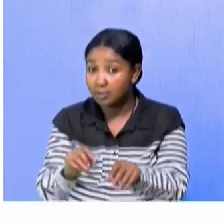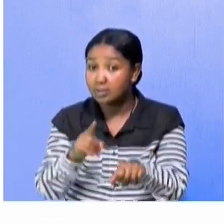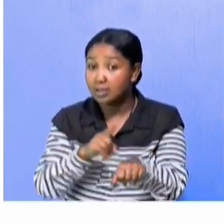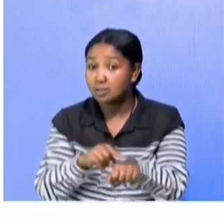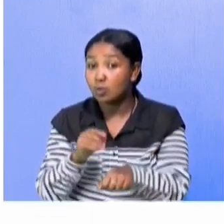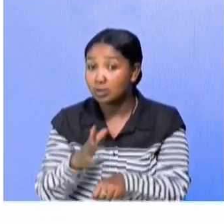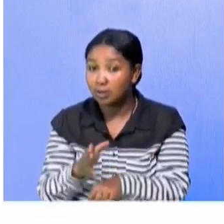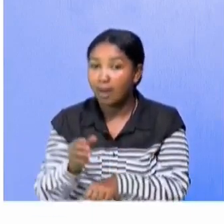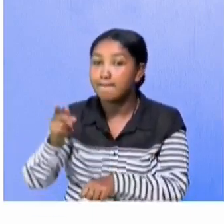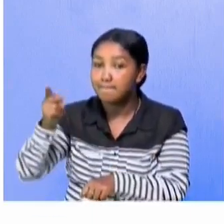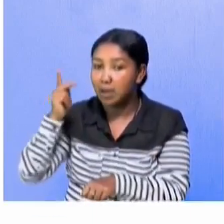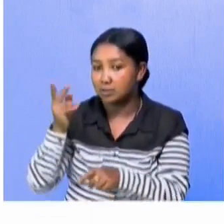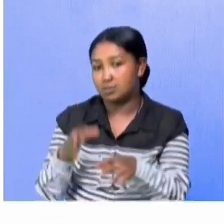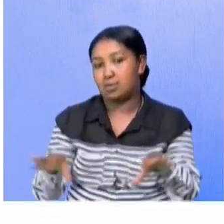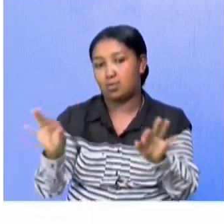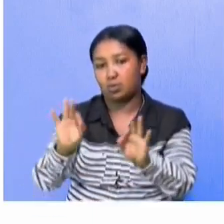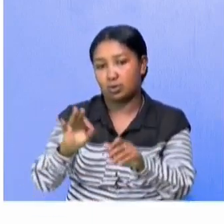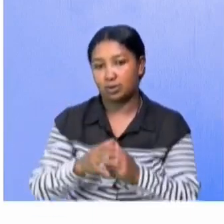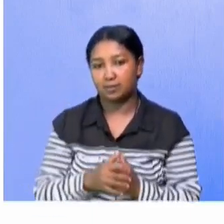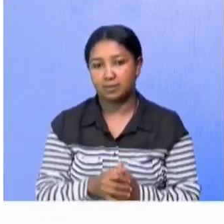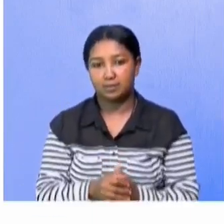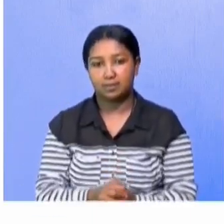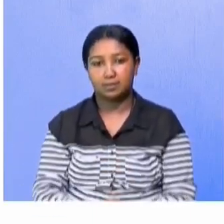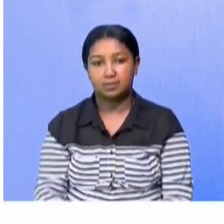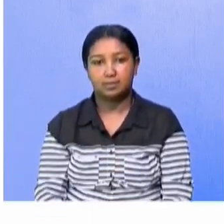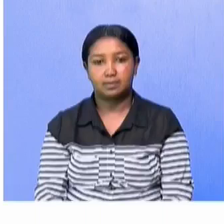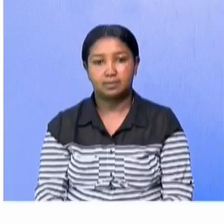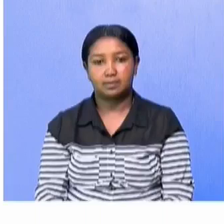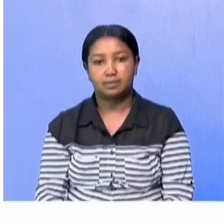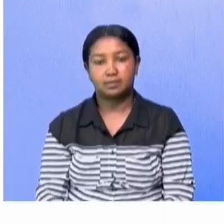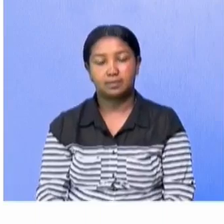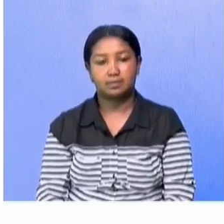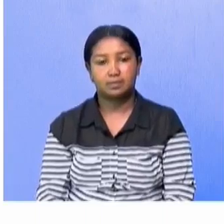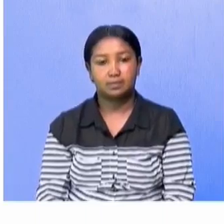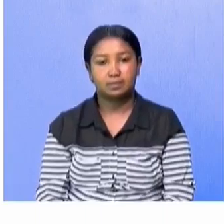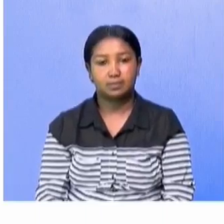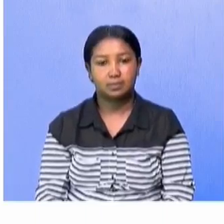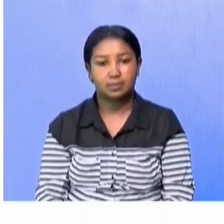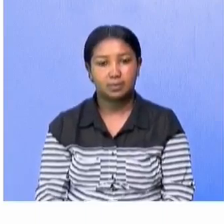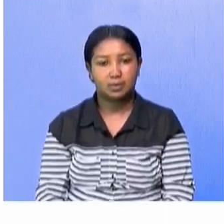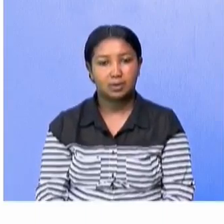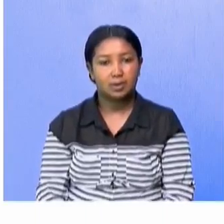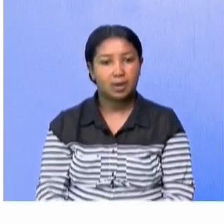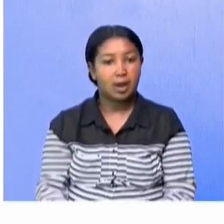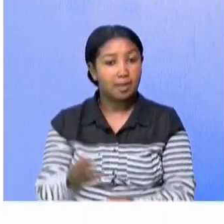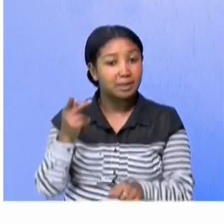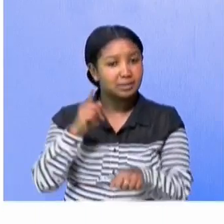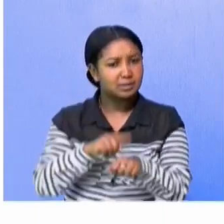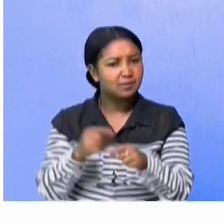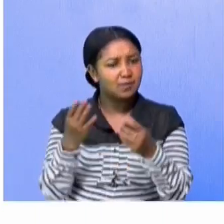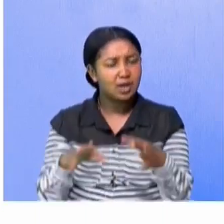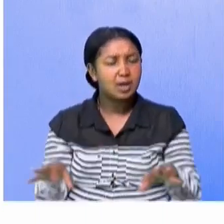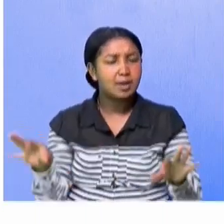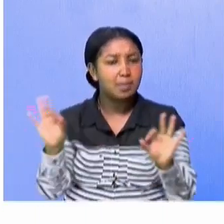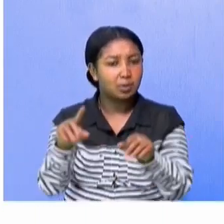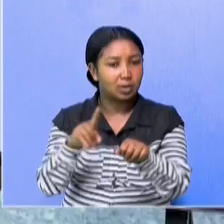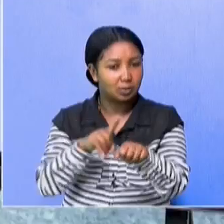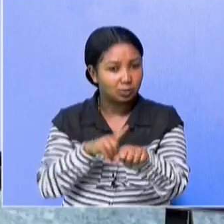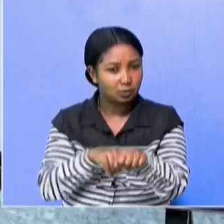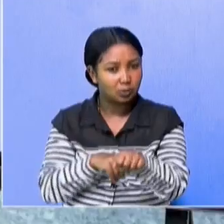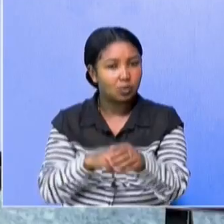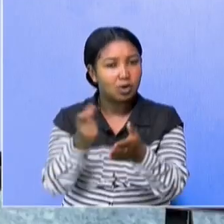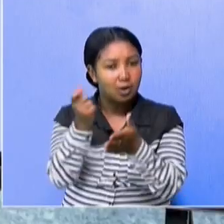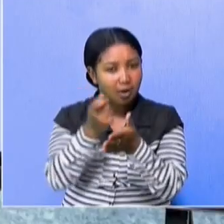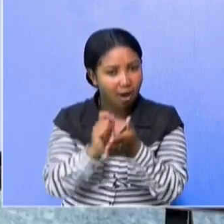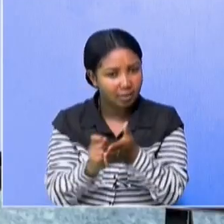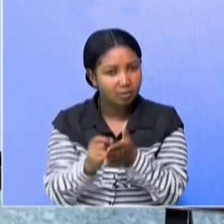students? Past tense. Very nice. Past tense. Past tense is very important tense in order to